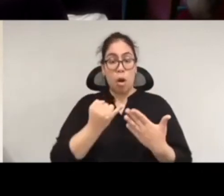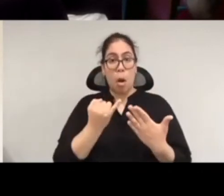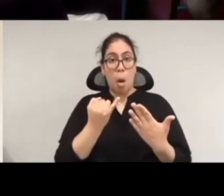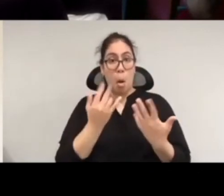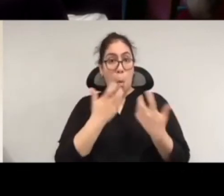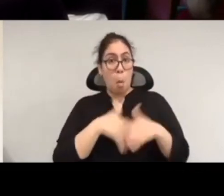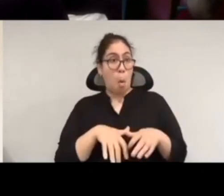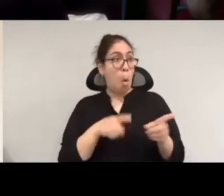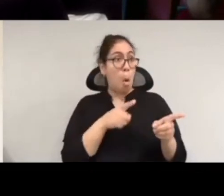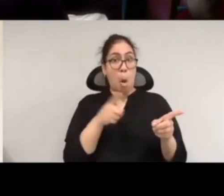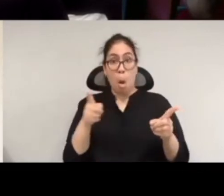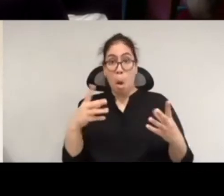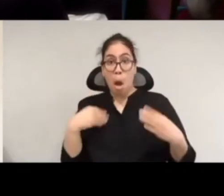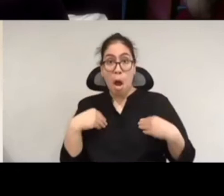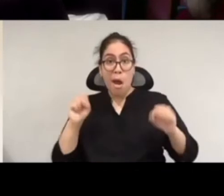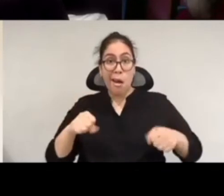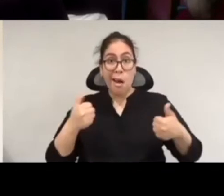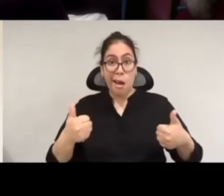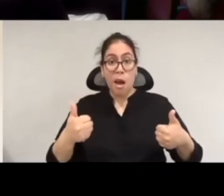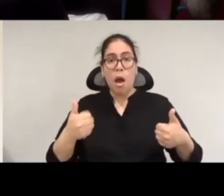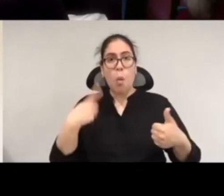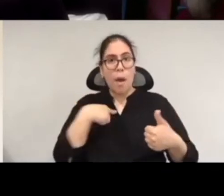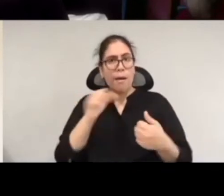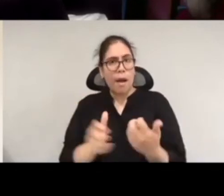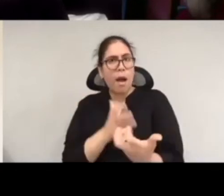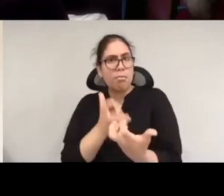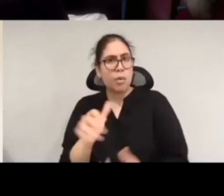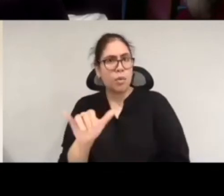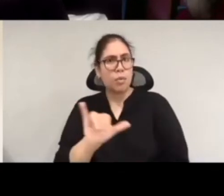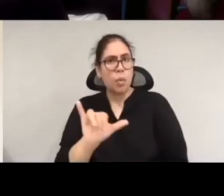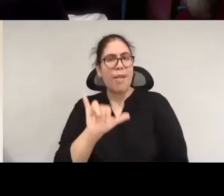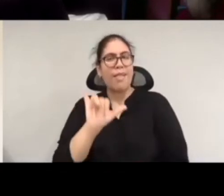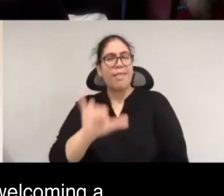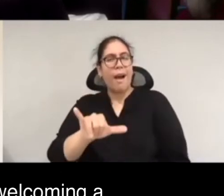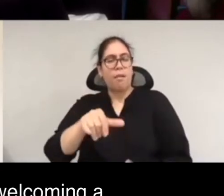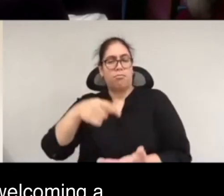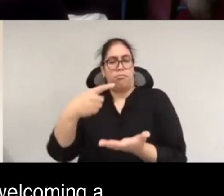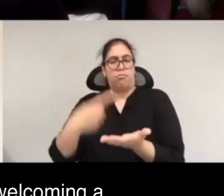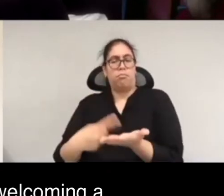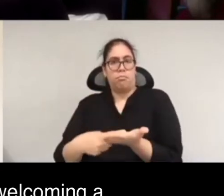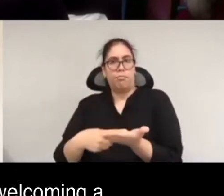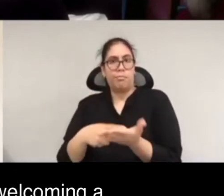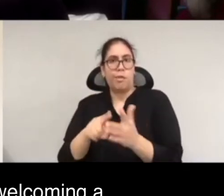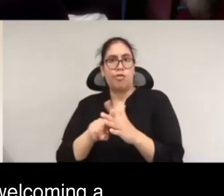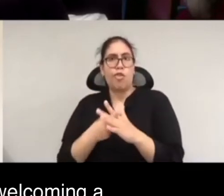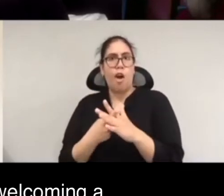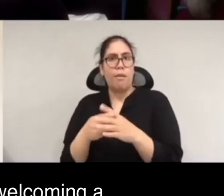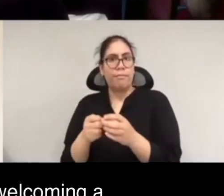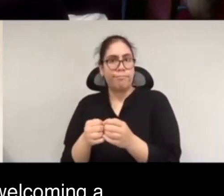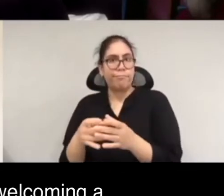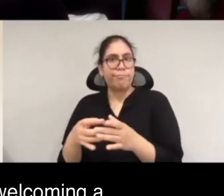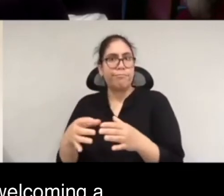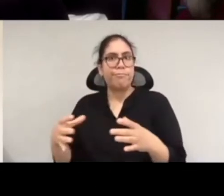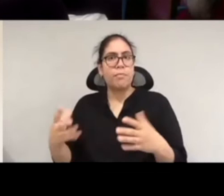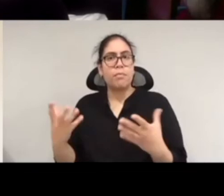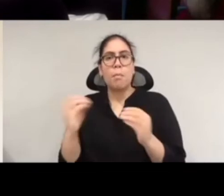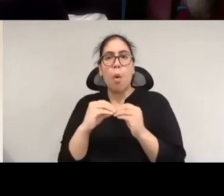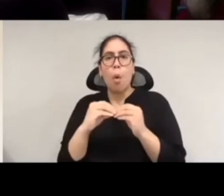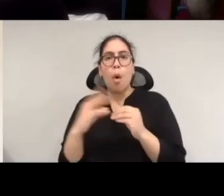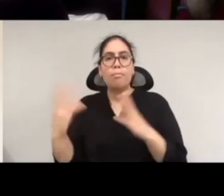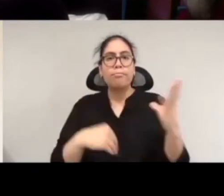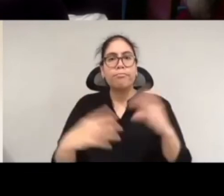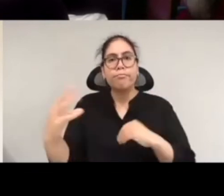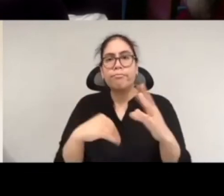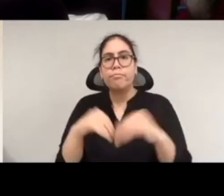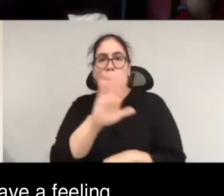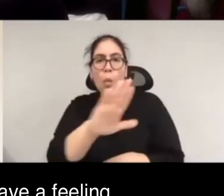everybody, then we are able to accommodate that also. So this is a conversation that's growing, and we're welcoming a lot more input every day. So I want to put